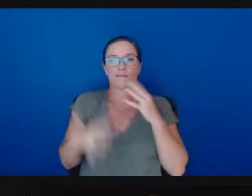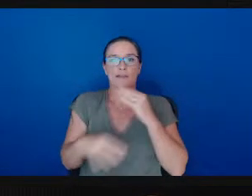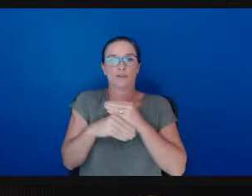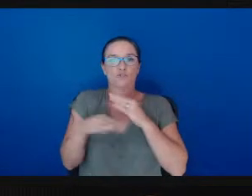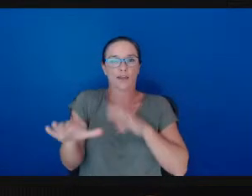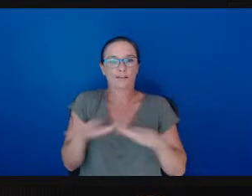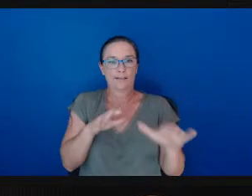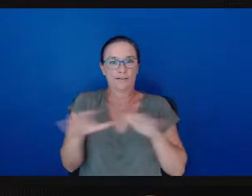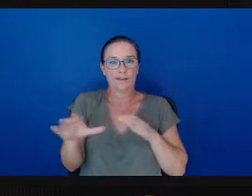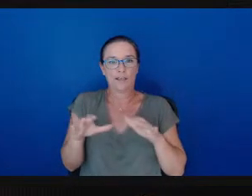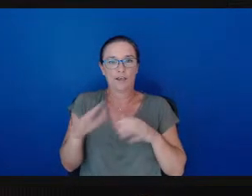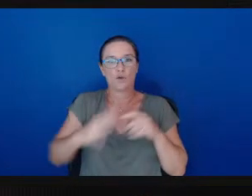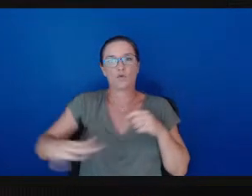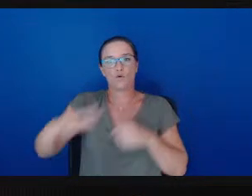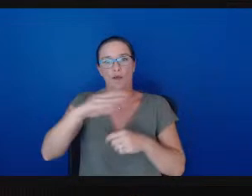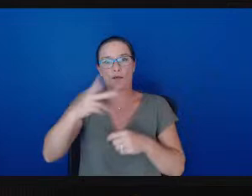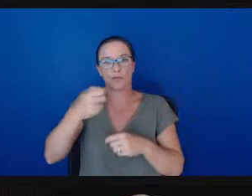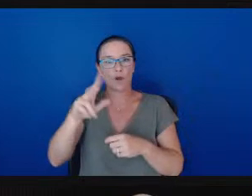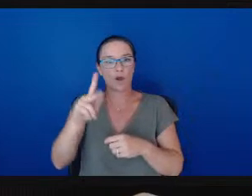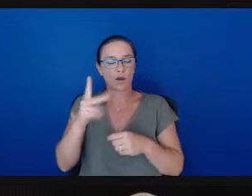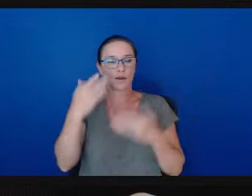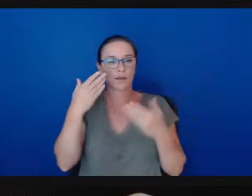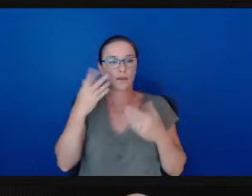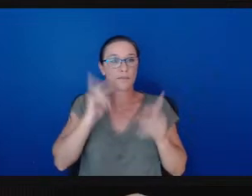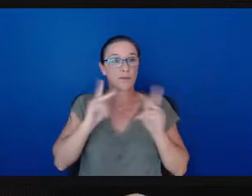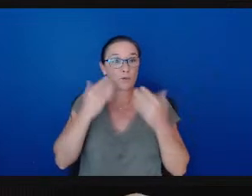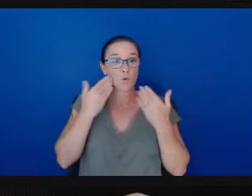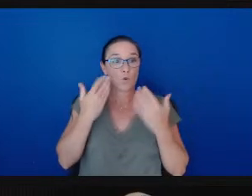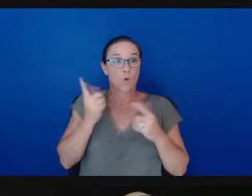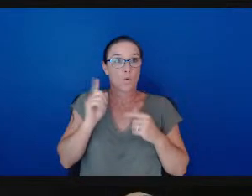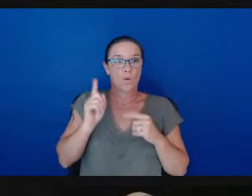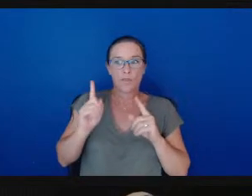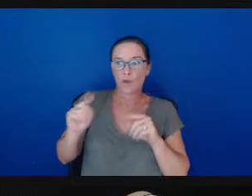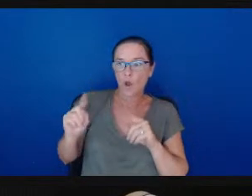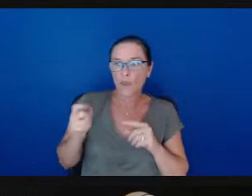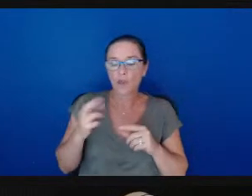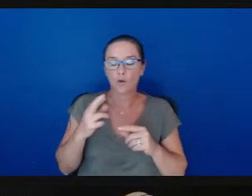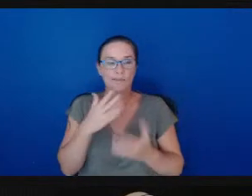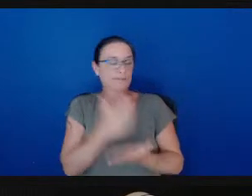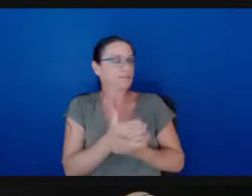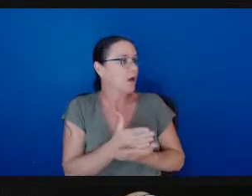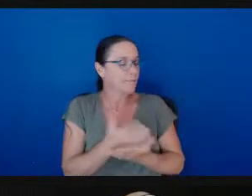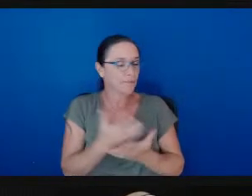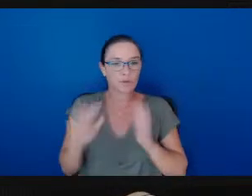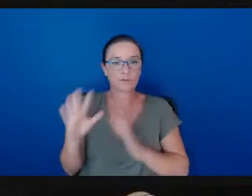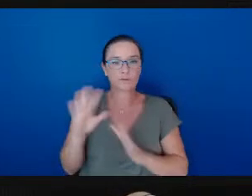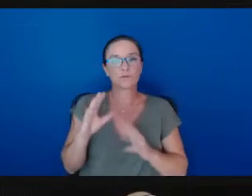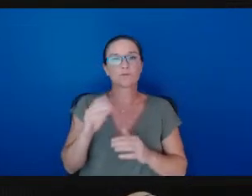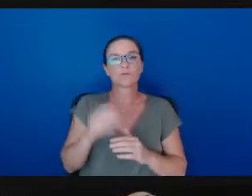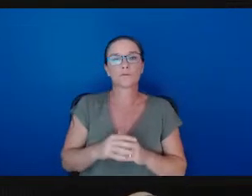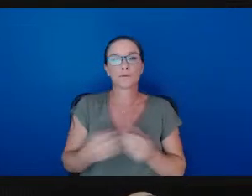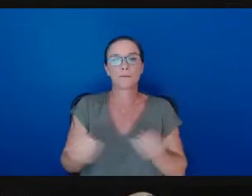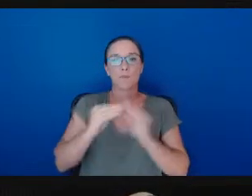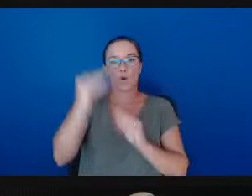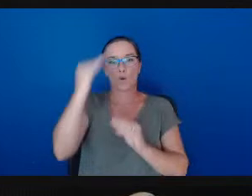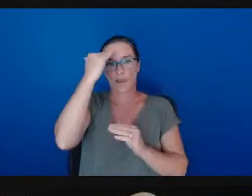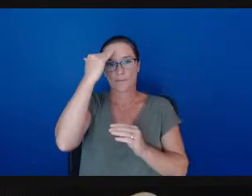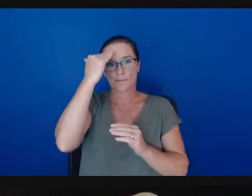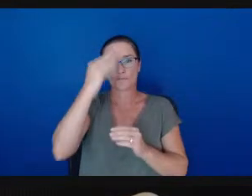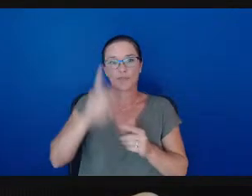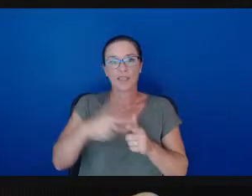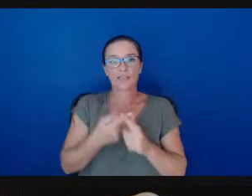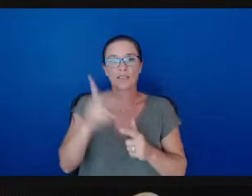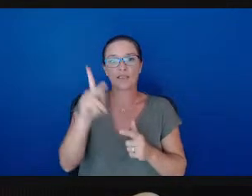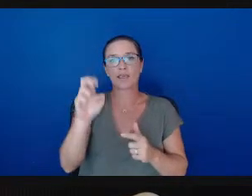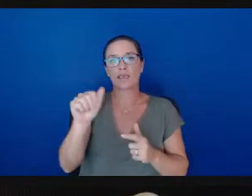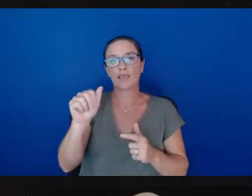activity around the park, and not everyone knows where they're going, or they might stop or do something unpredictable there. They do note the Kīlauea viewing